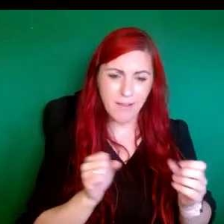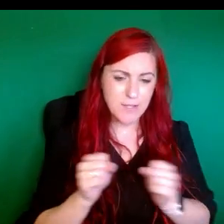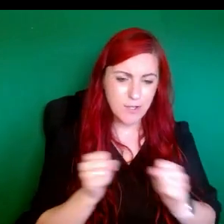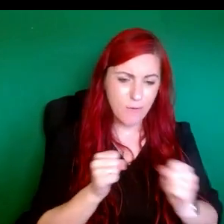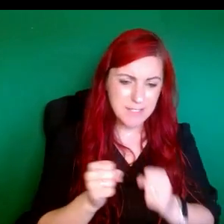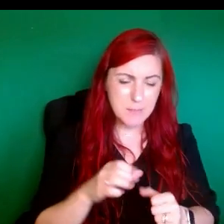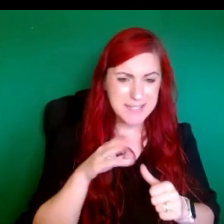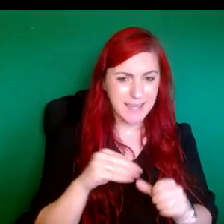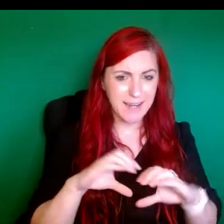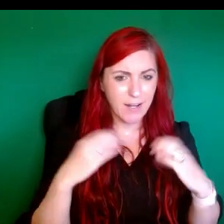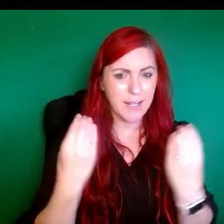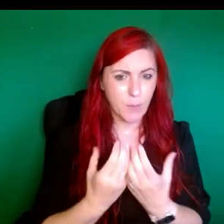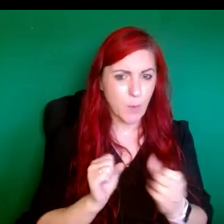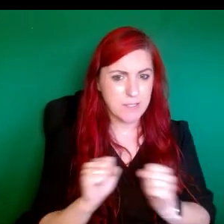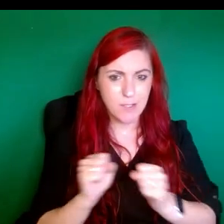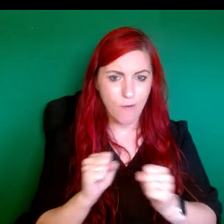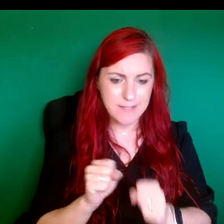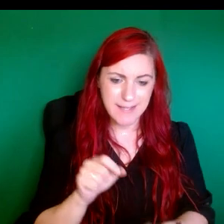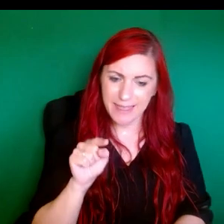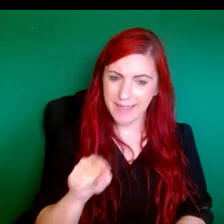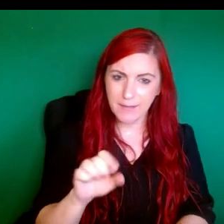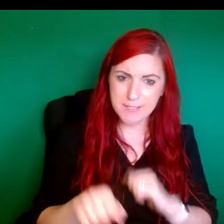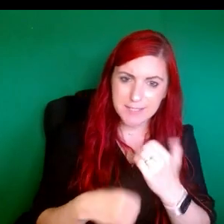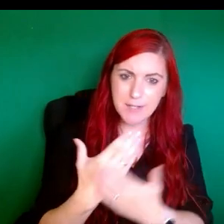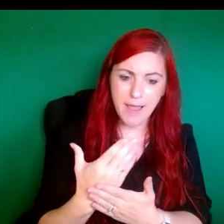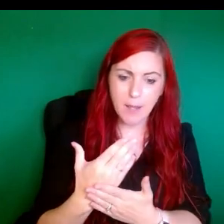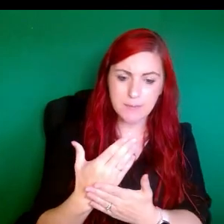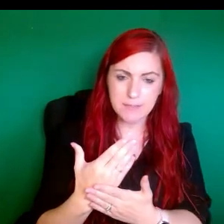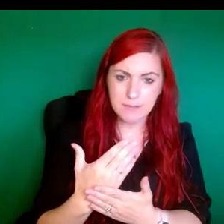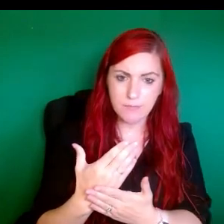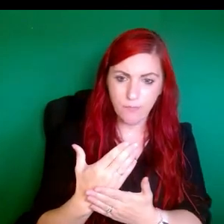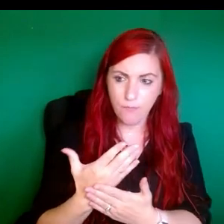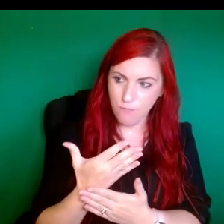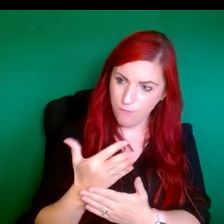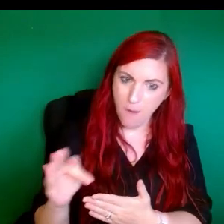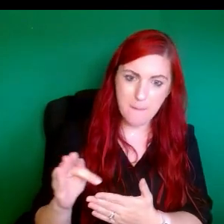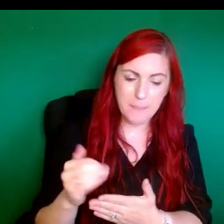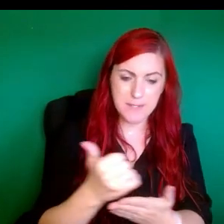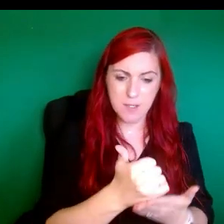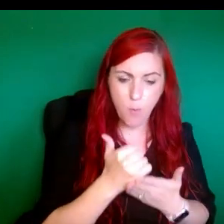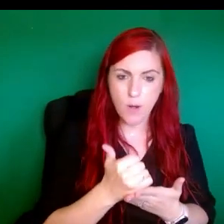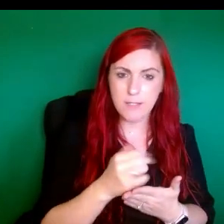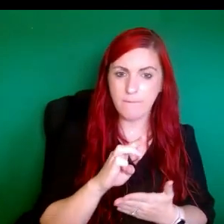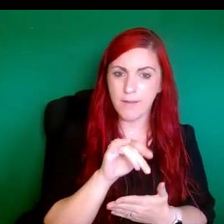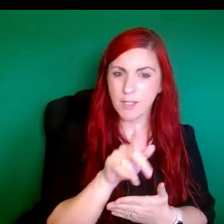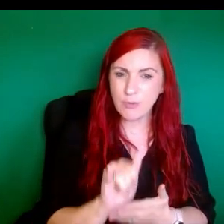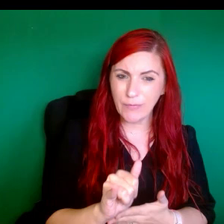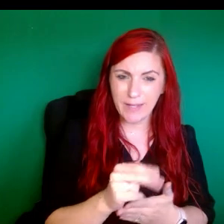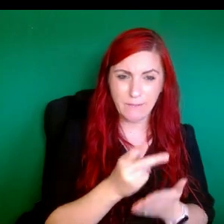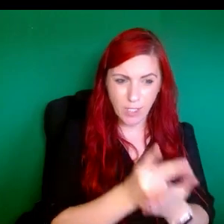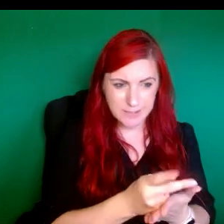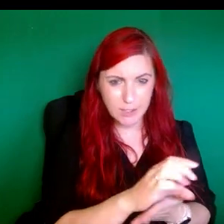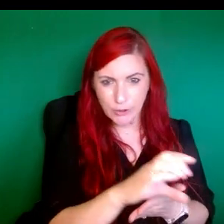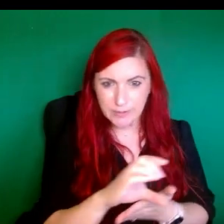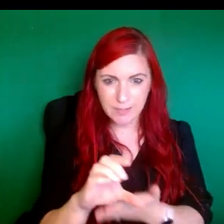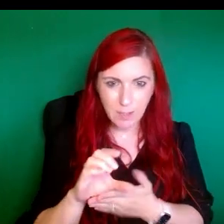have developed initially through the support of philanthropic entities. And it has given us